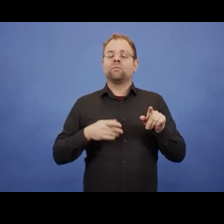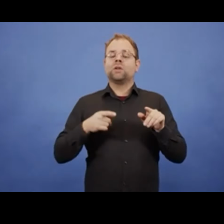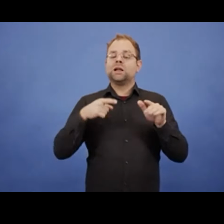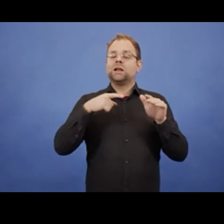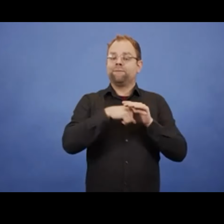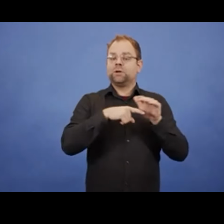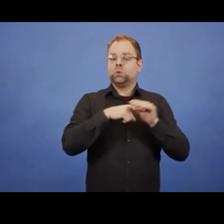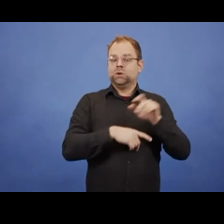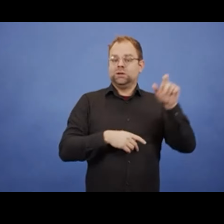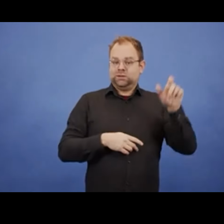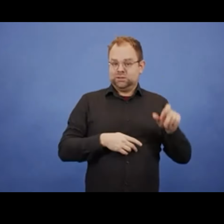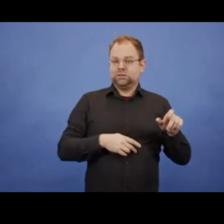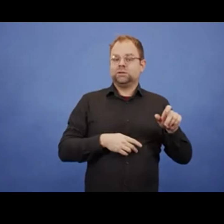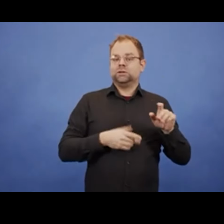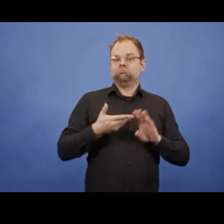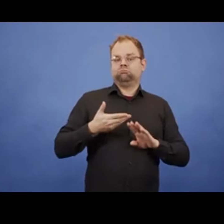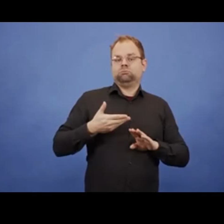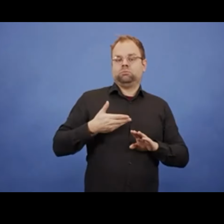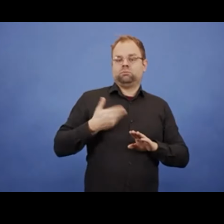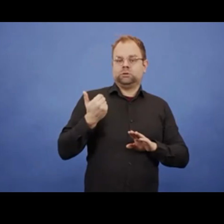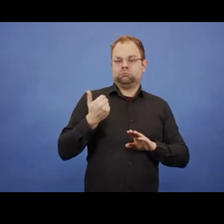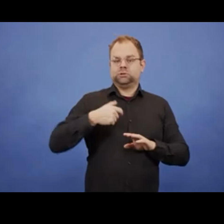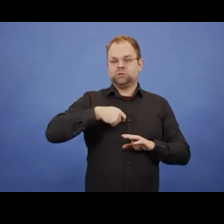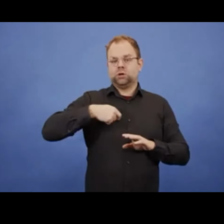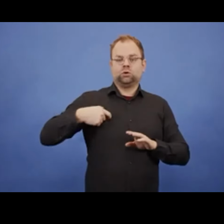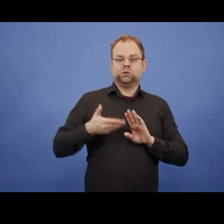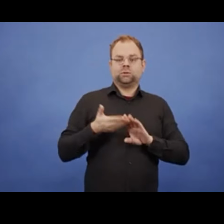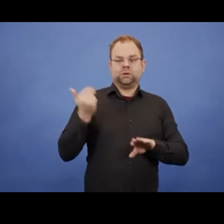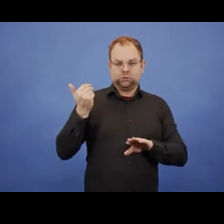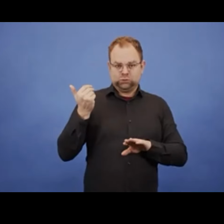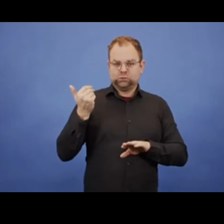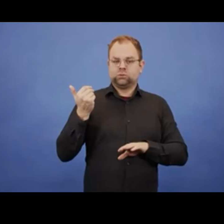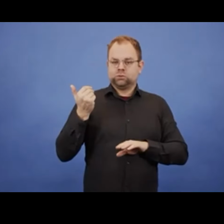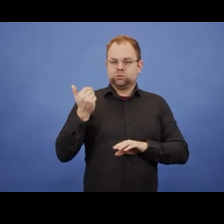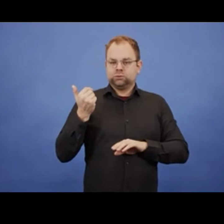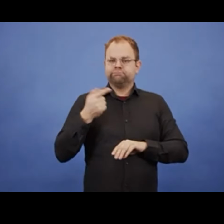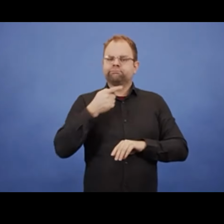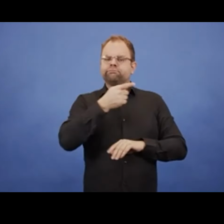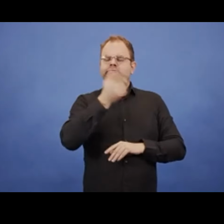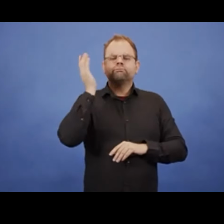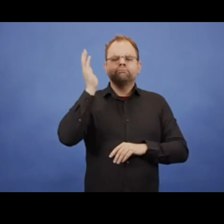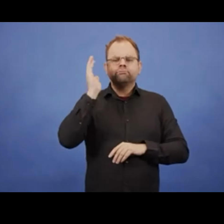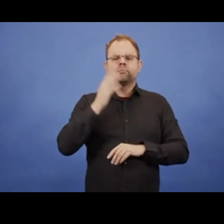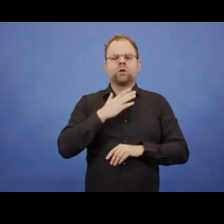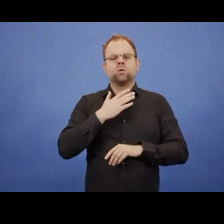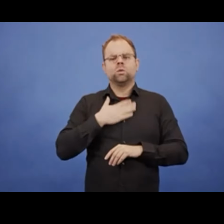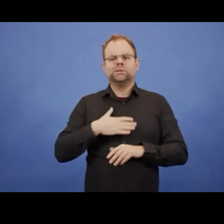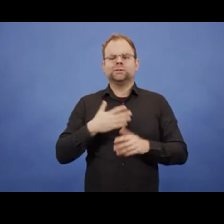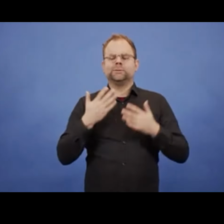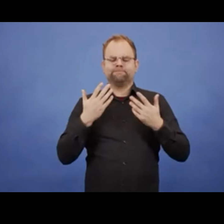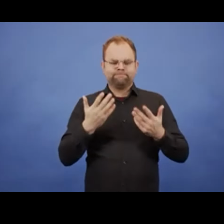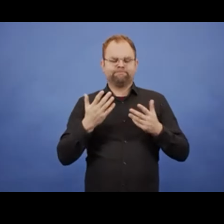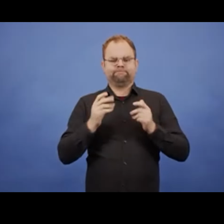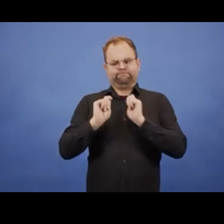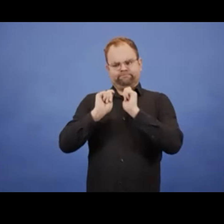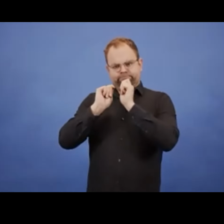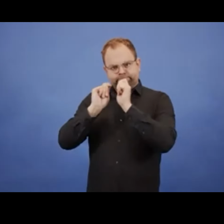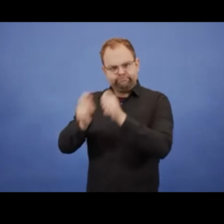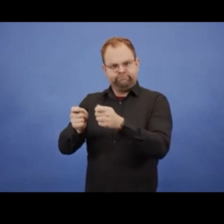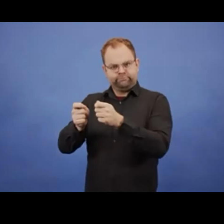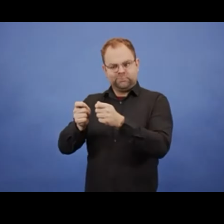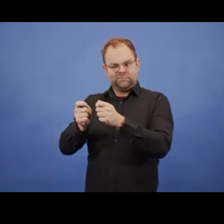refugee determination status and how these asylum procedures intersect, or what are the situations